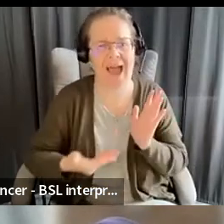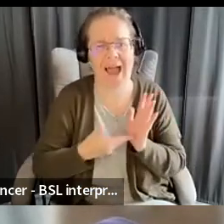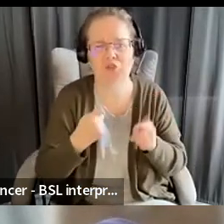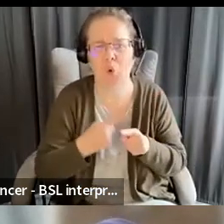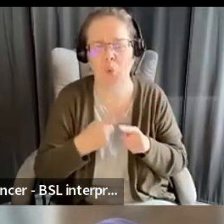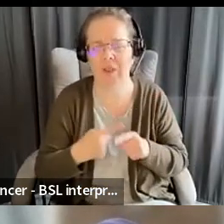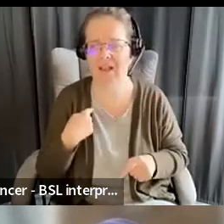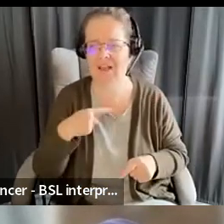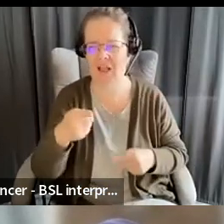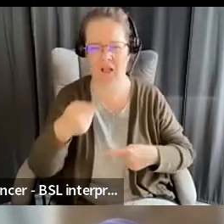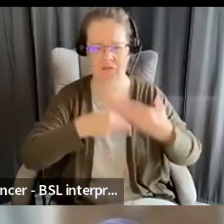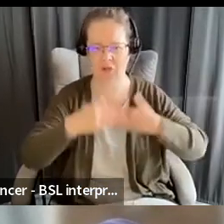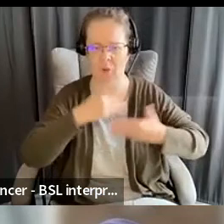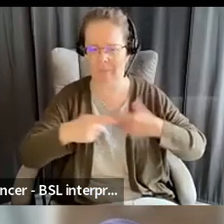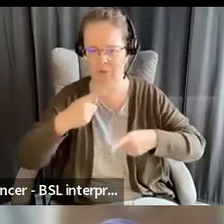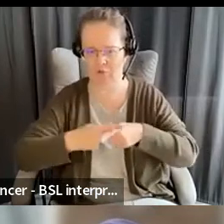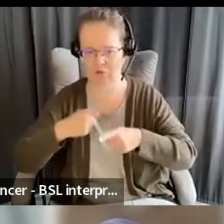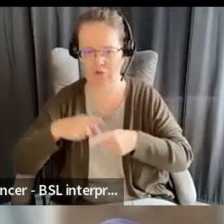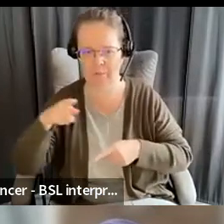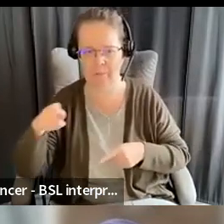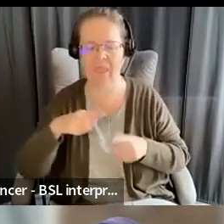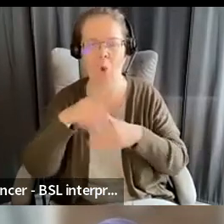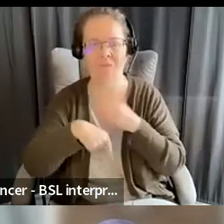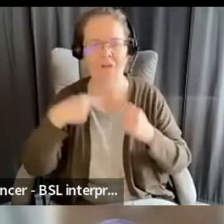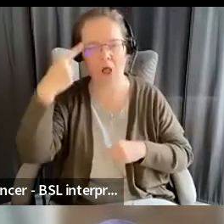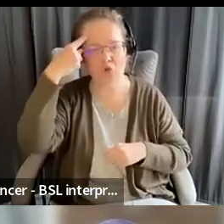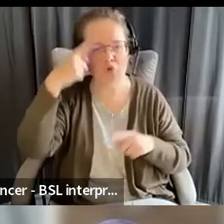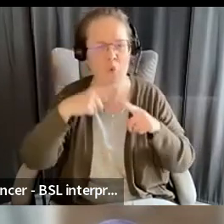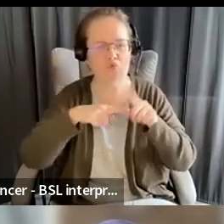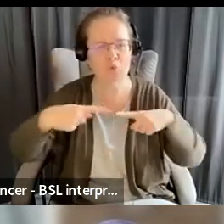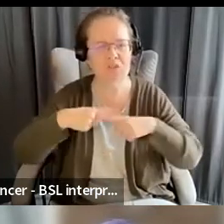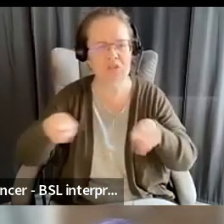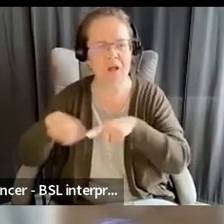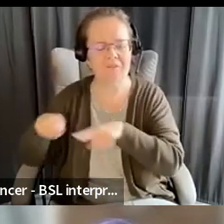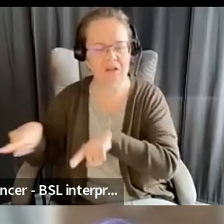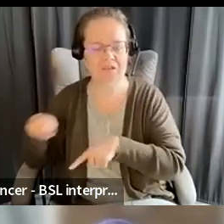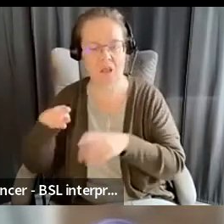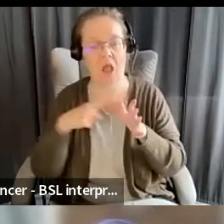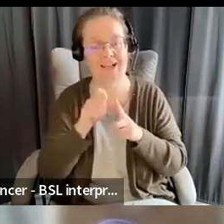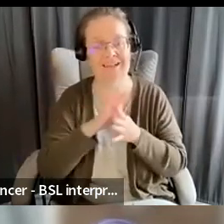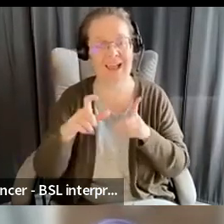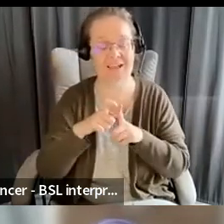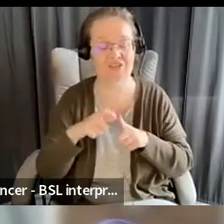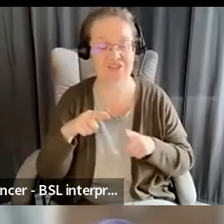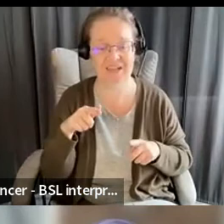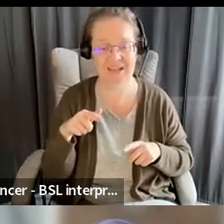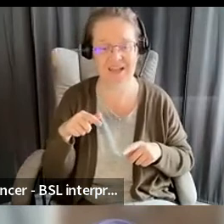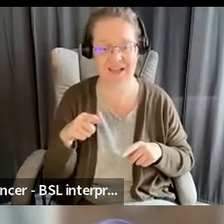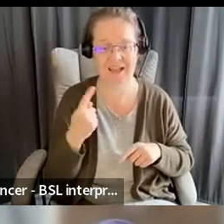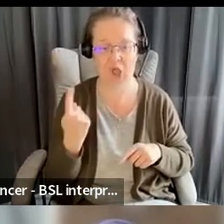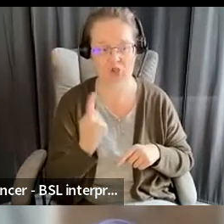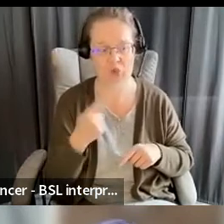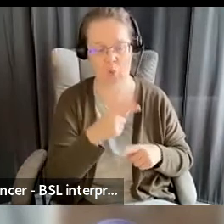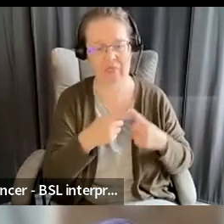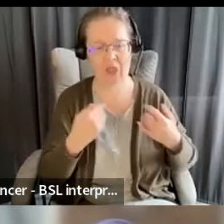That going back to the aspect of neurodiversity, some of the areas where people with those